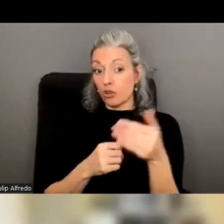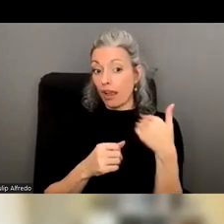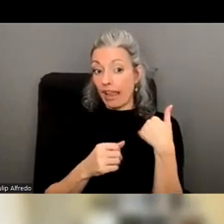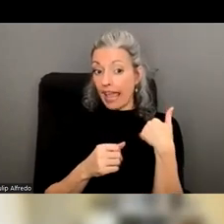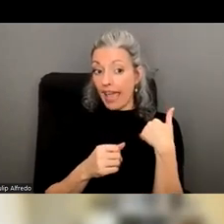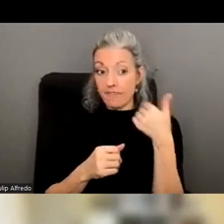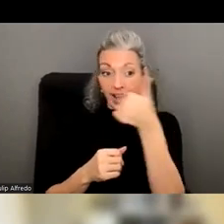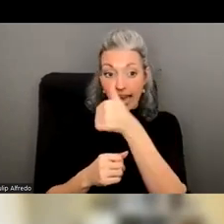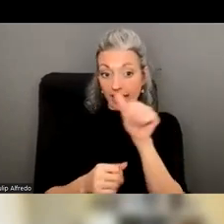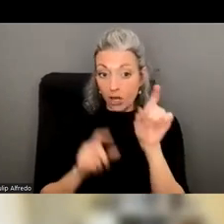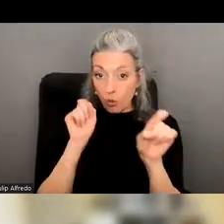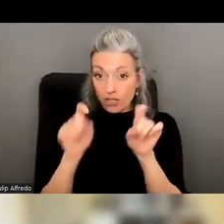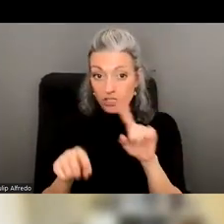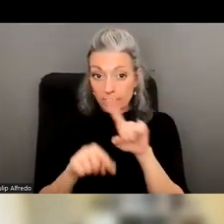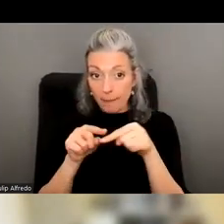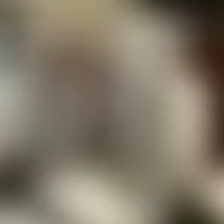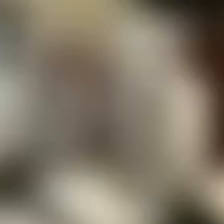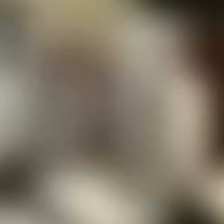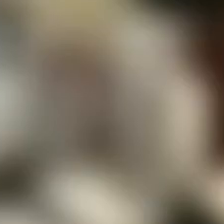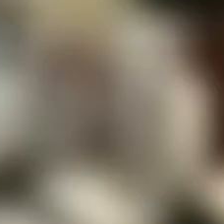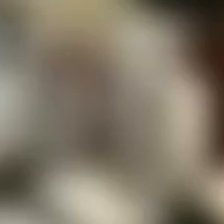focus groups?